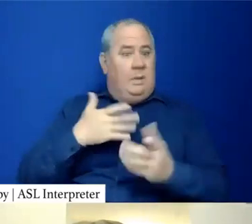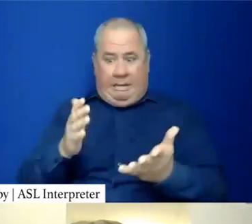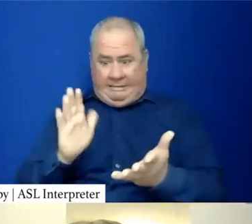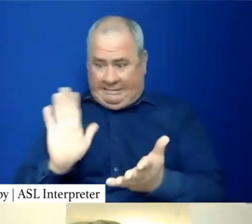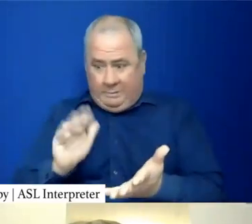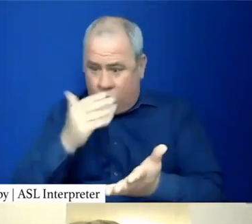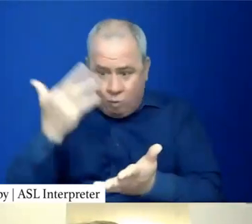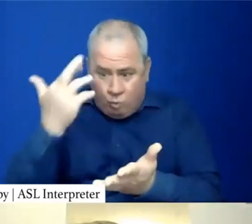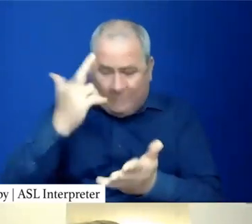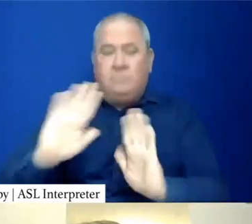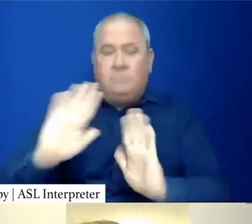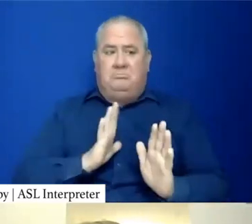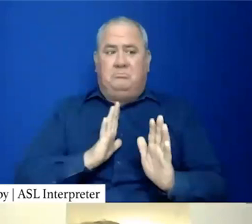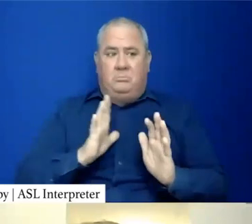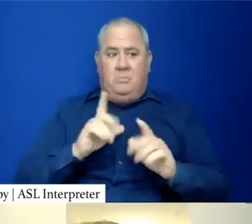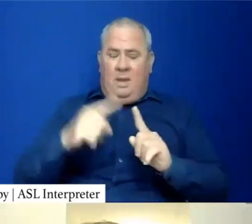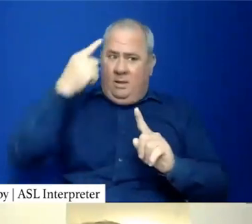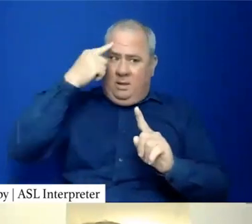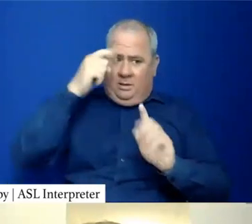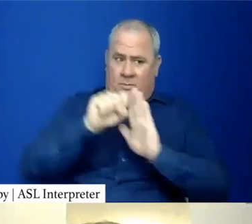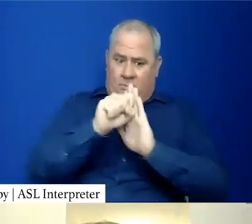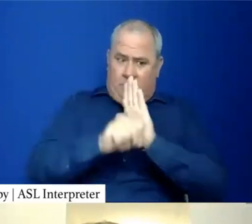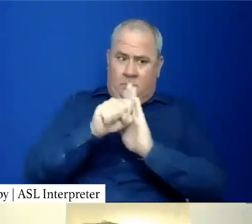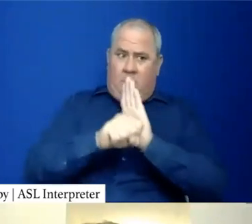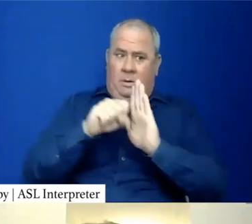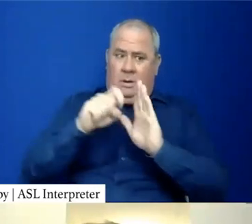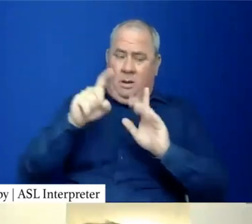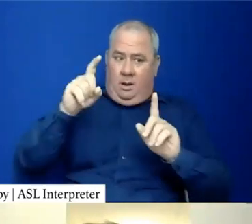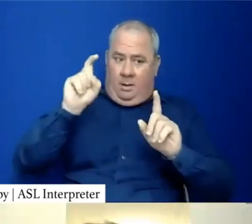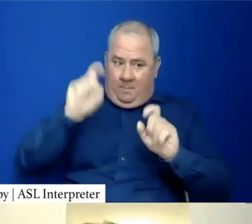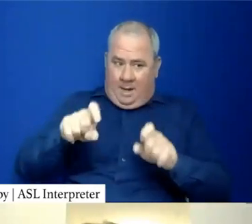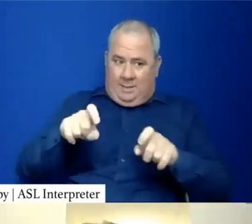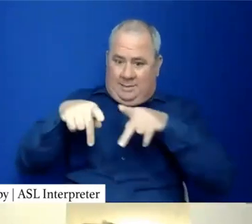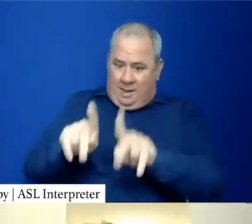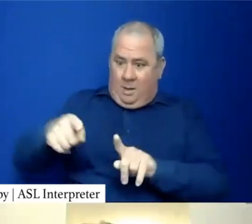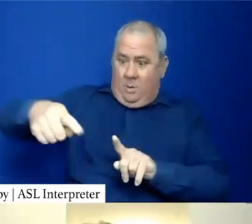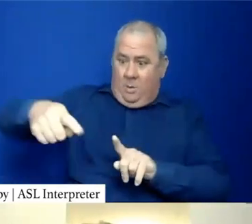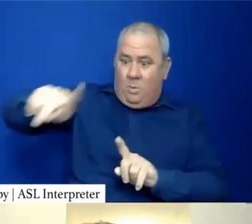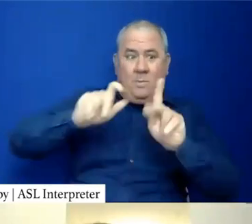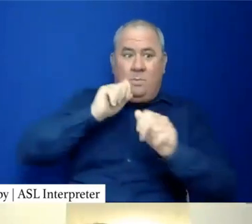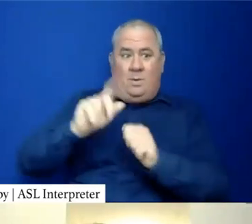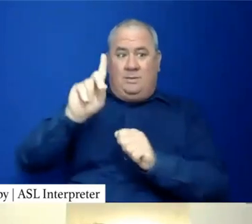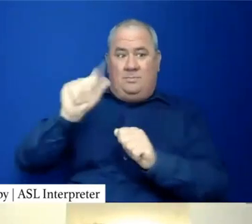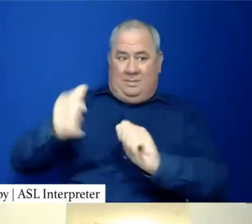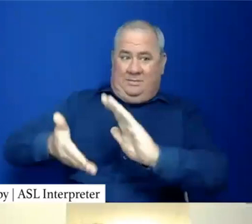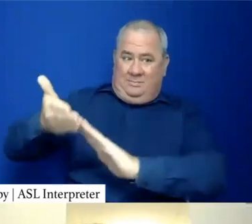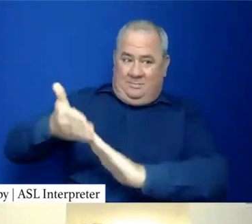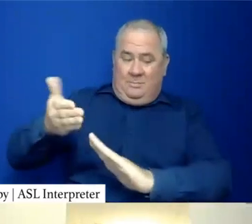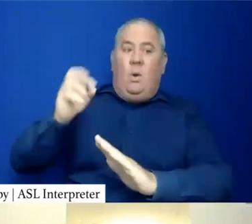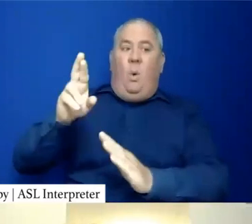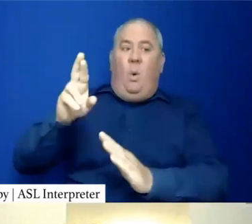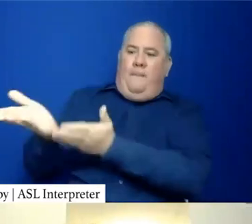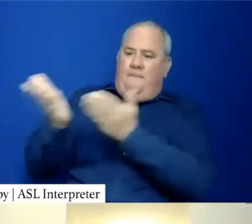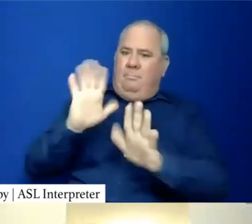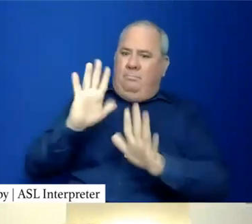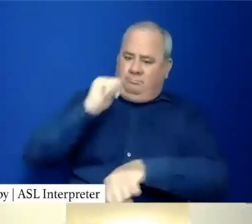has been ingrained in me since then. And so bringing that kind of expectation that, like, if you talk